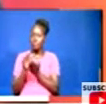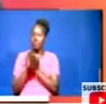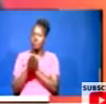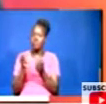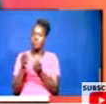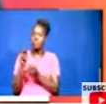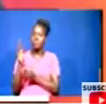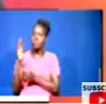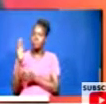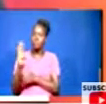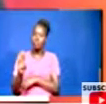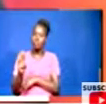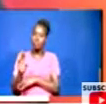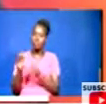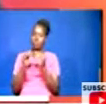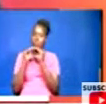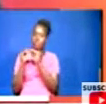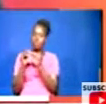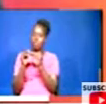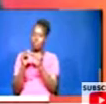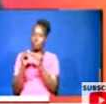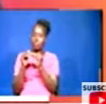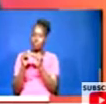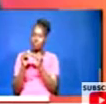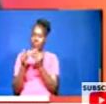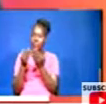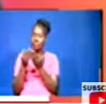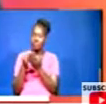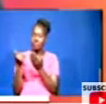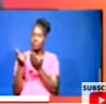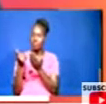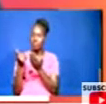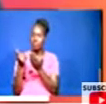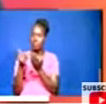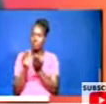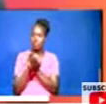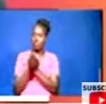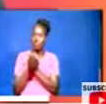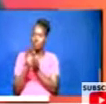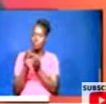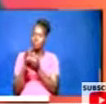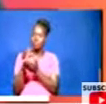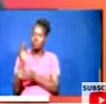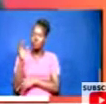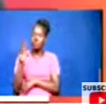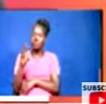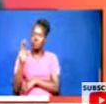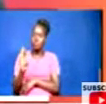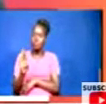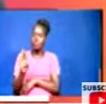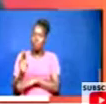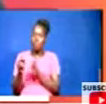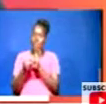KCB, Equity, among many other banks, if a credit reference bureau showed